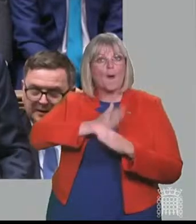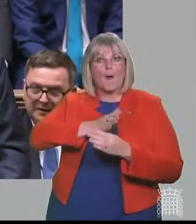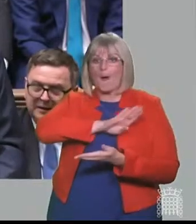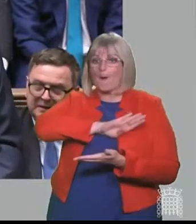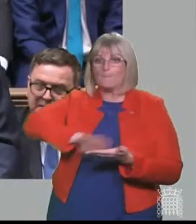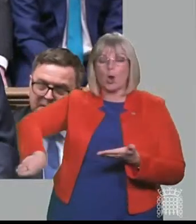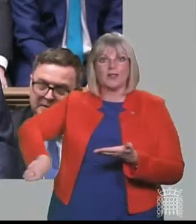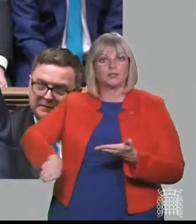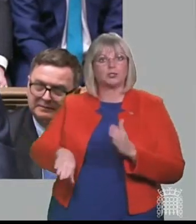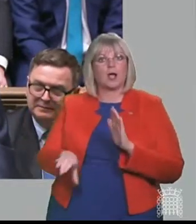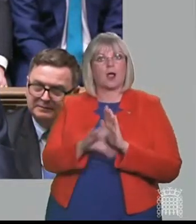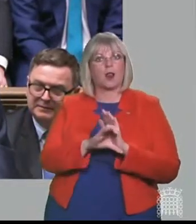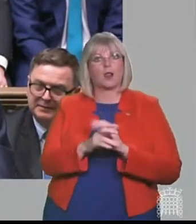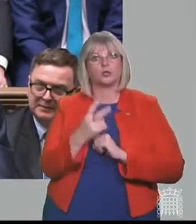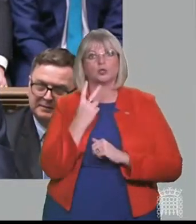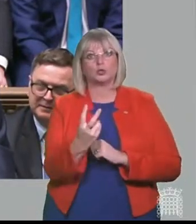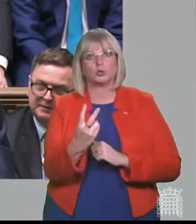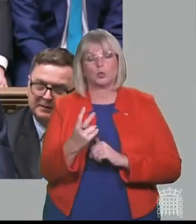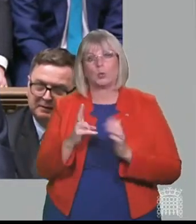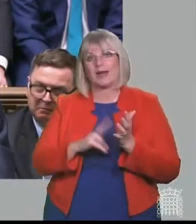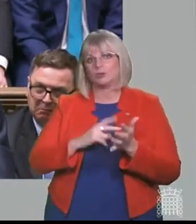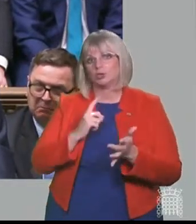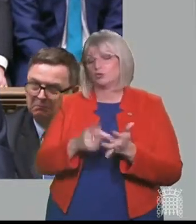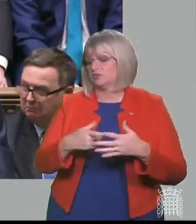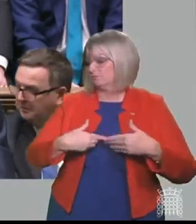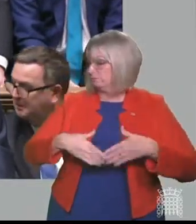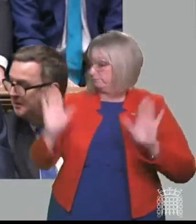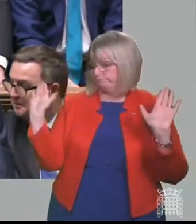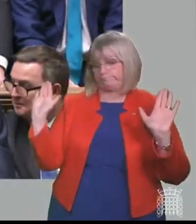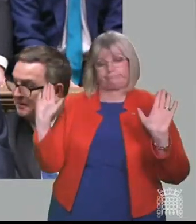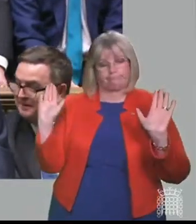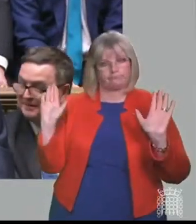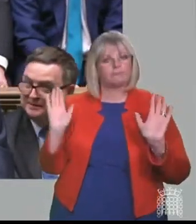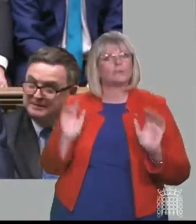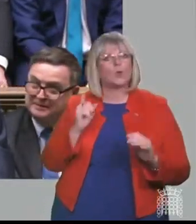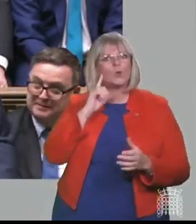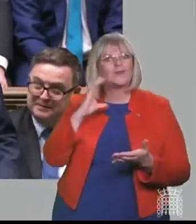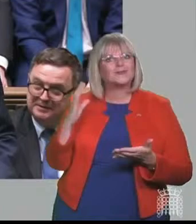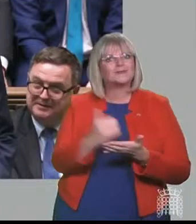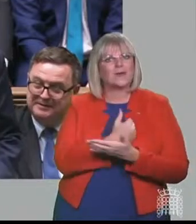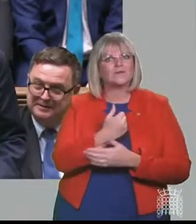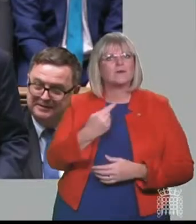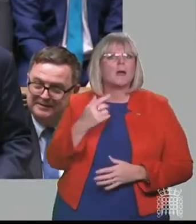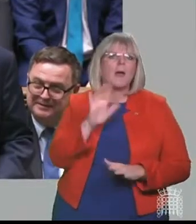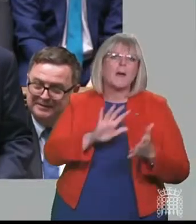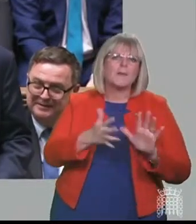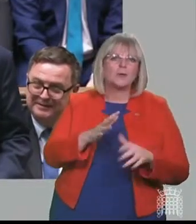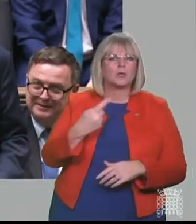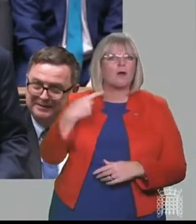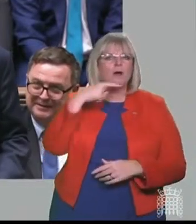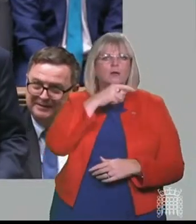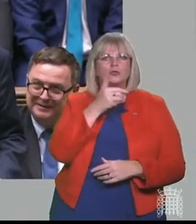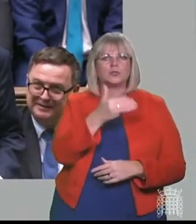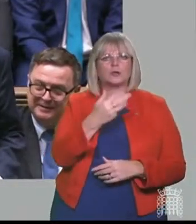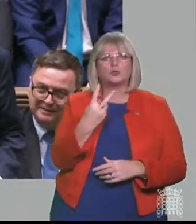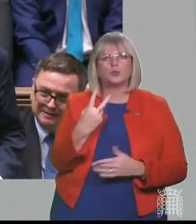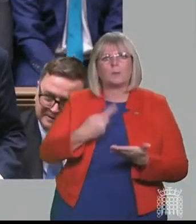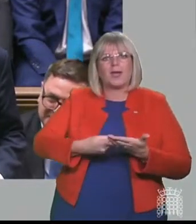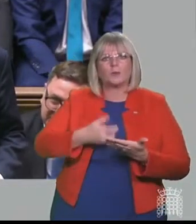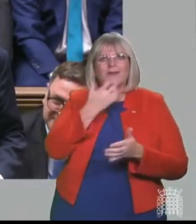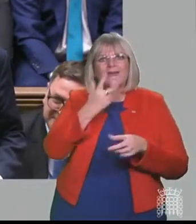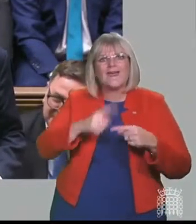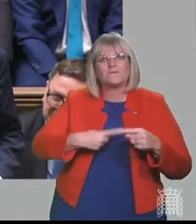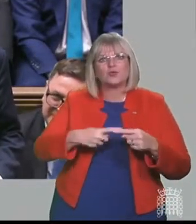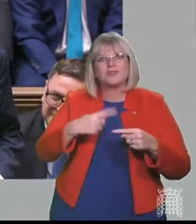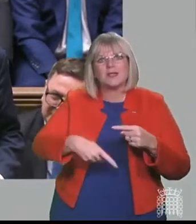altogether, saving the average self-employed person £192 a year. Access